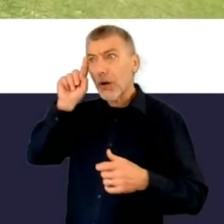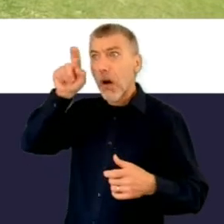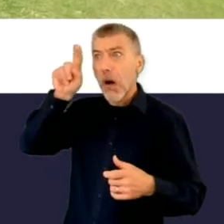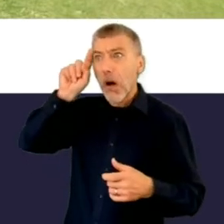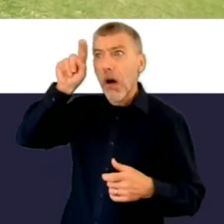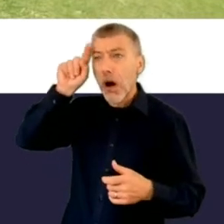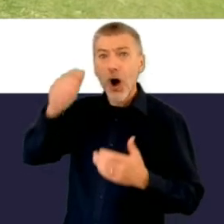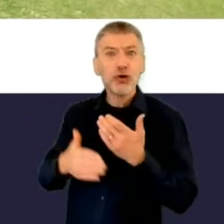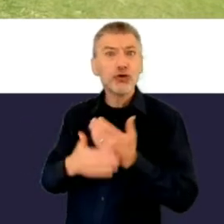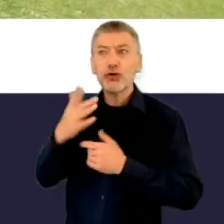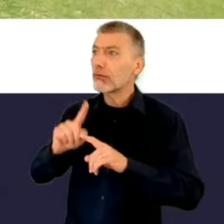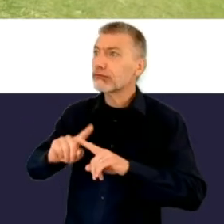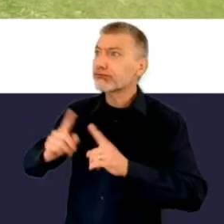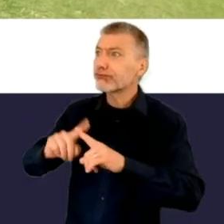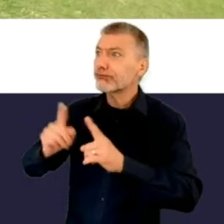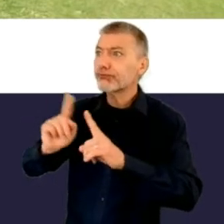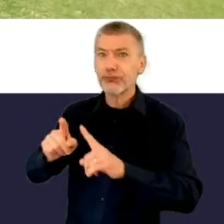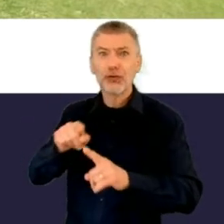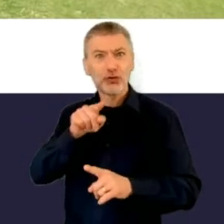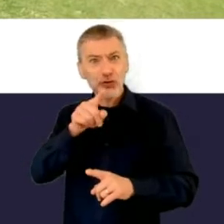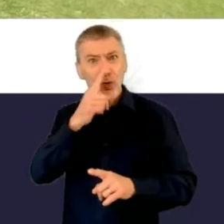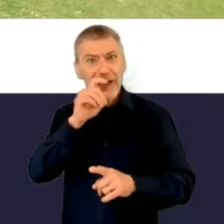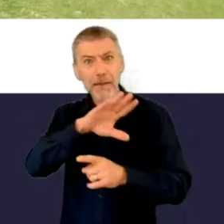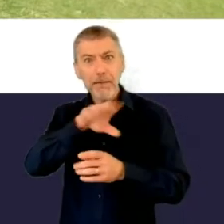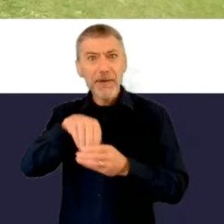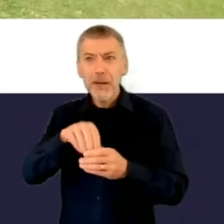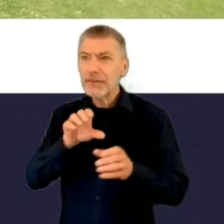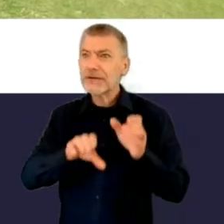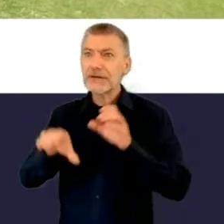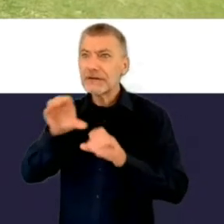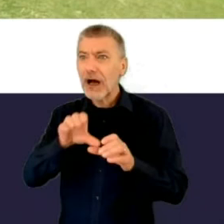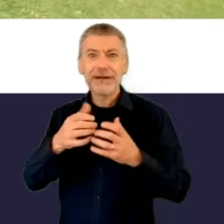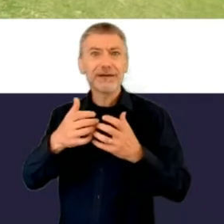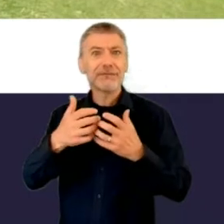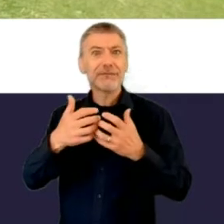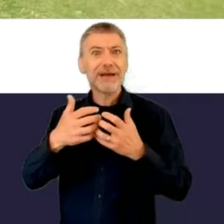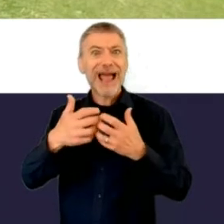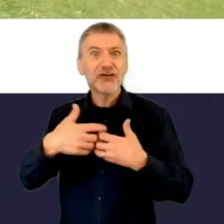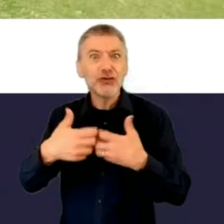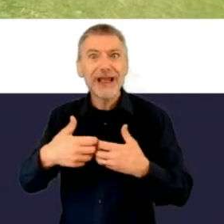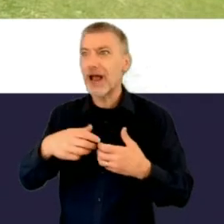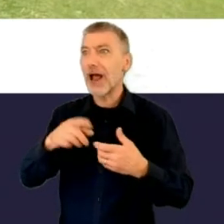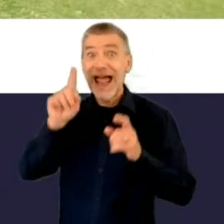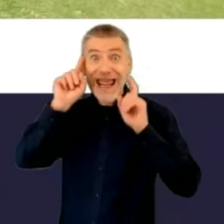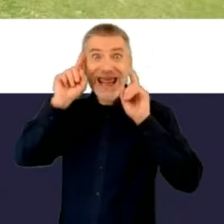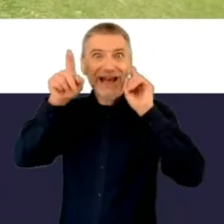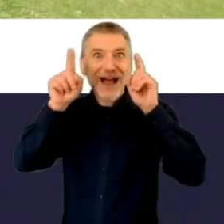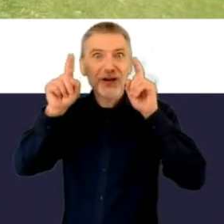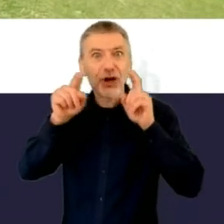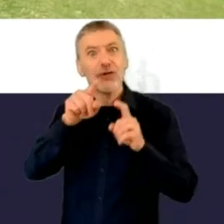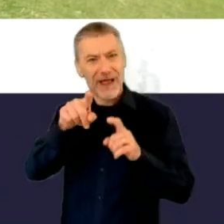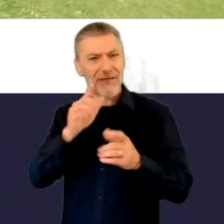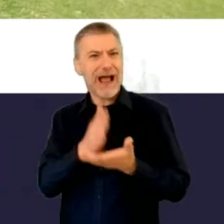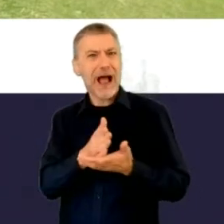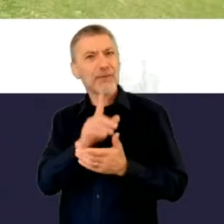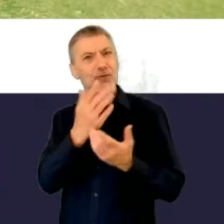an engineer, an innovator, scientist is a really cool way to do that. Thank you very